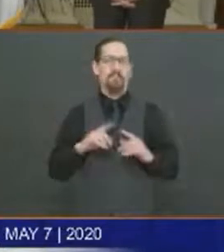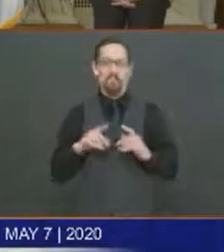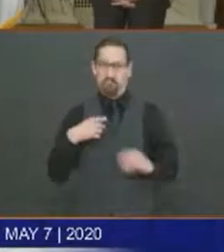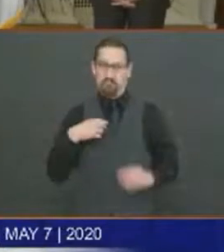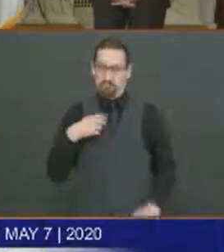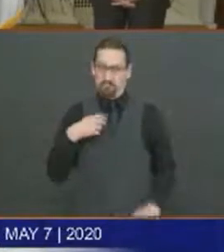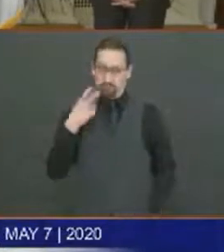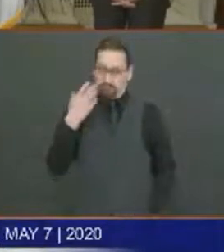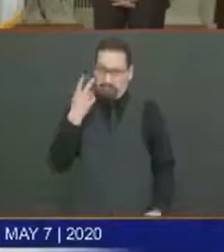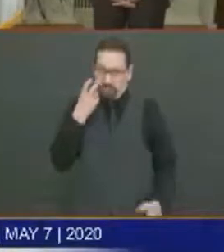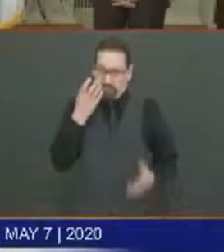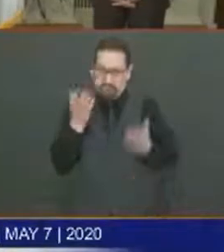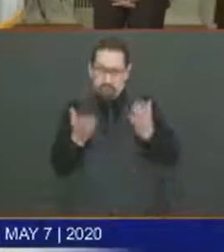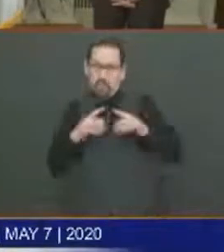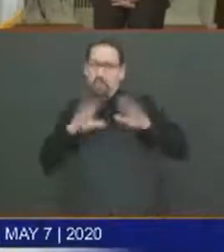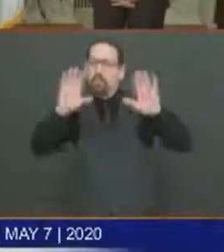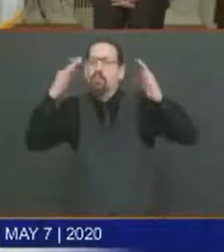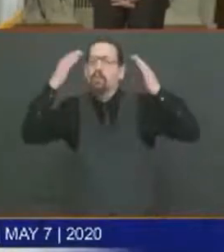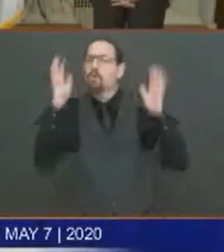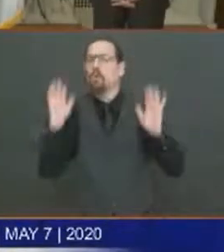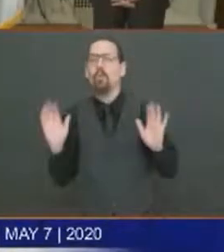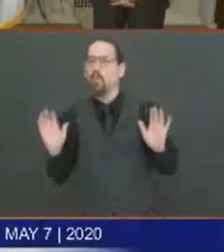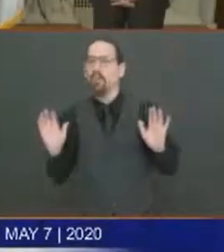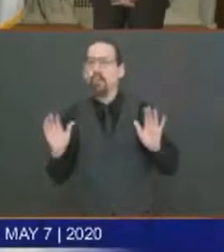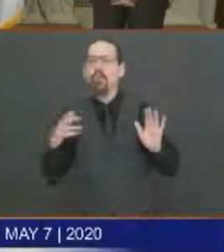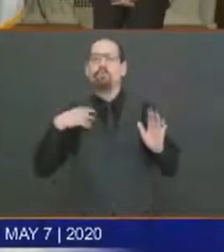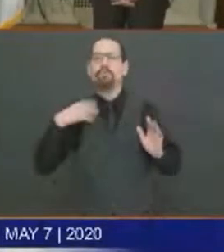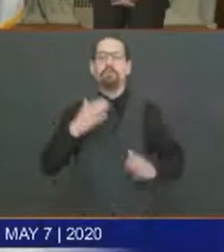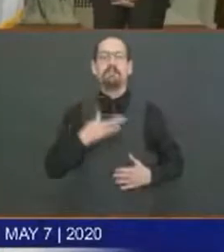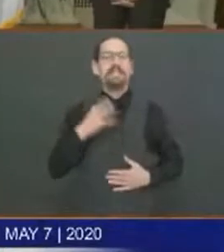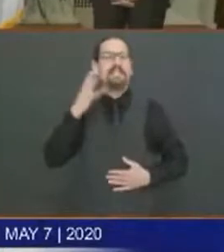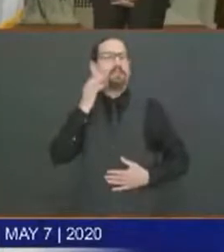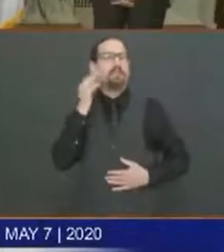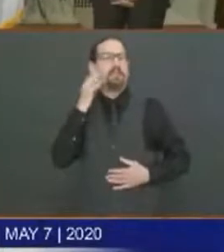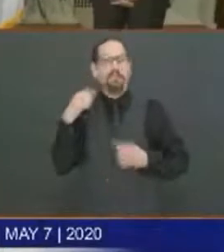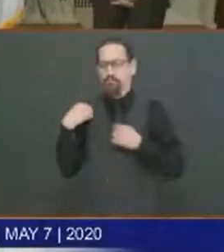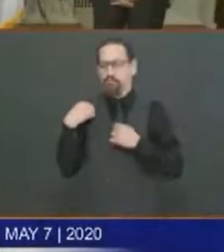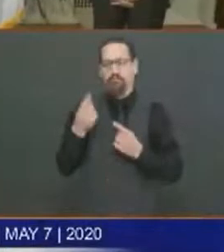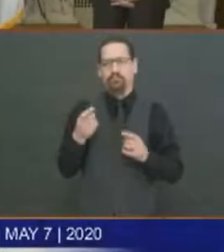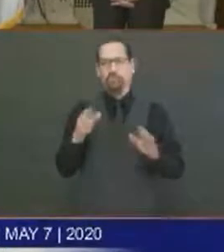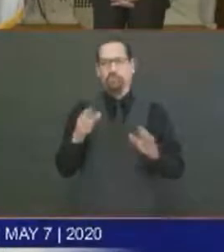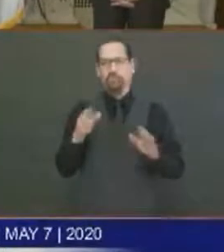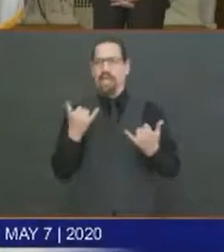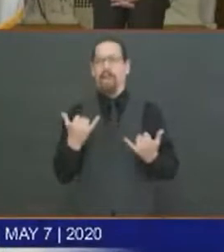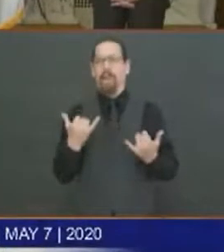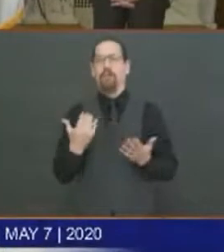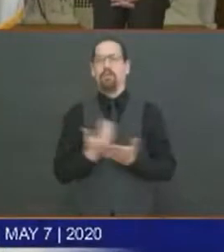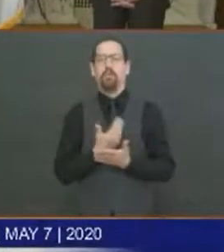all depends on our experience. And that's why in the beginning, we really want to take it slow.